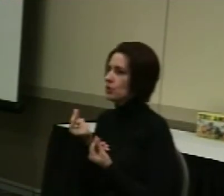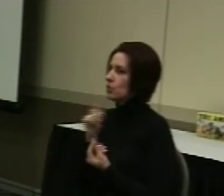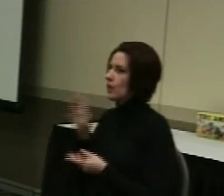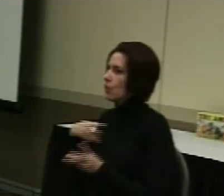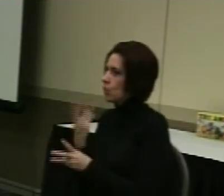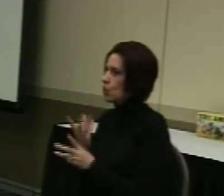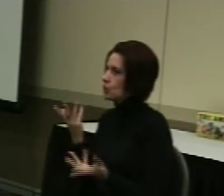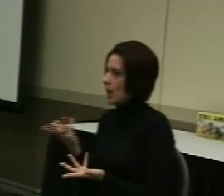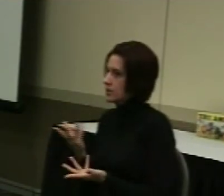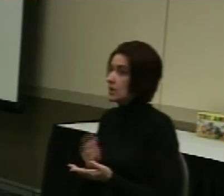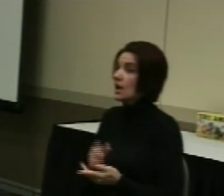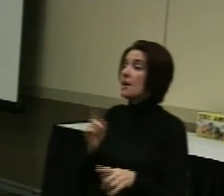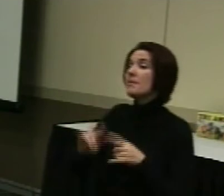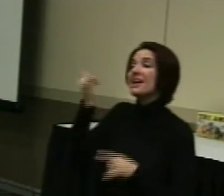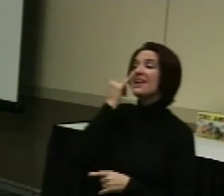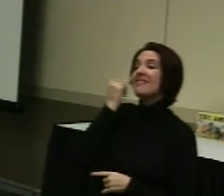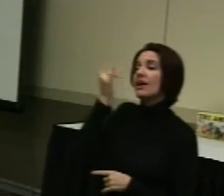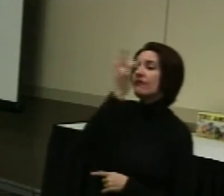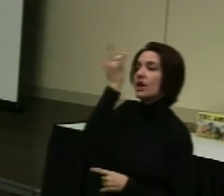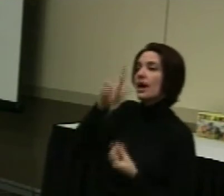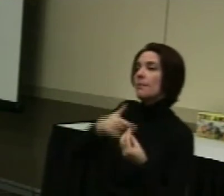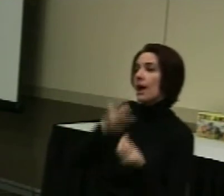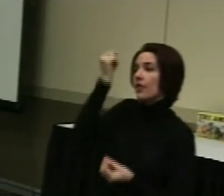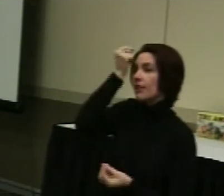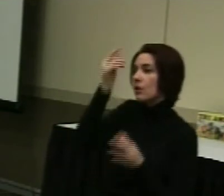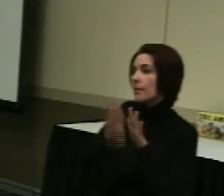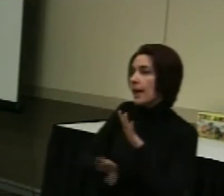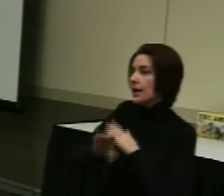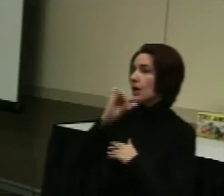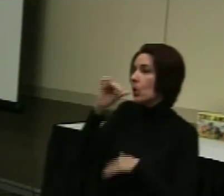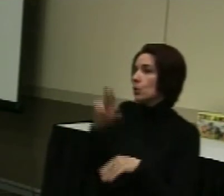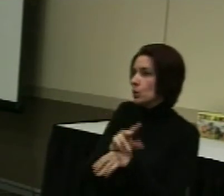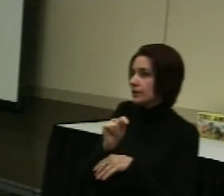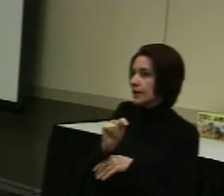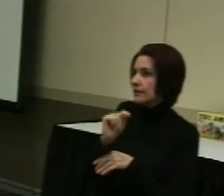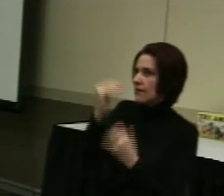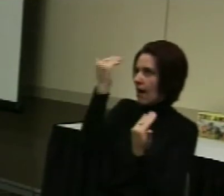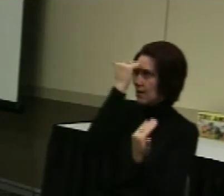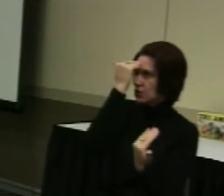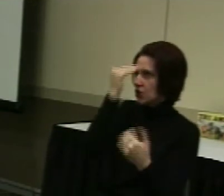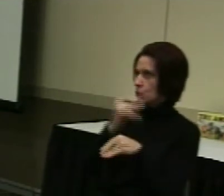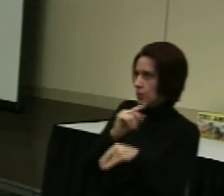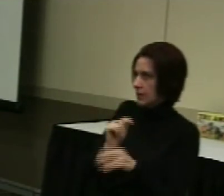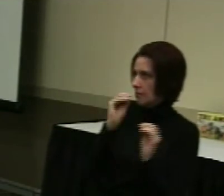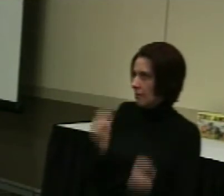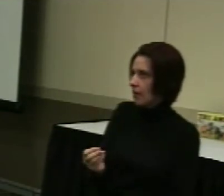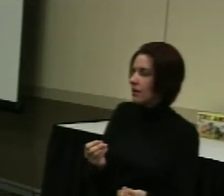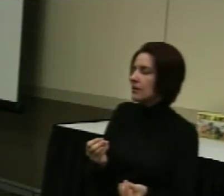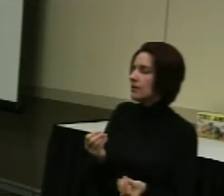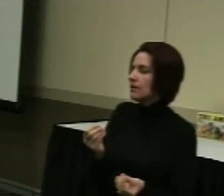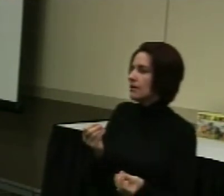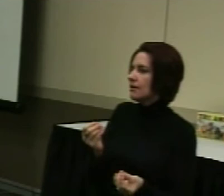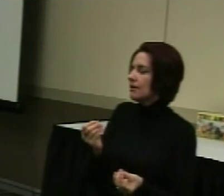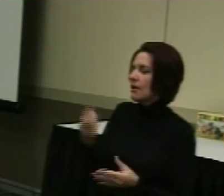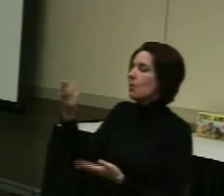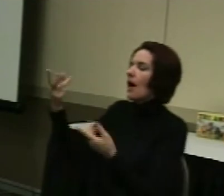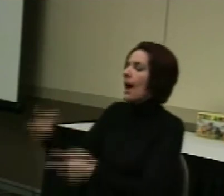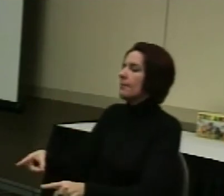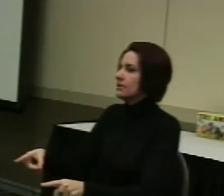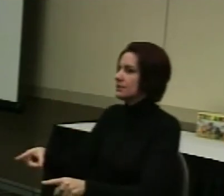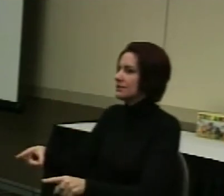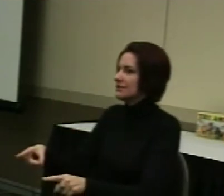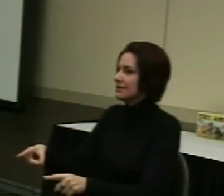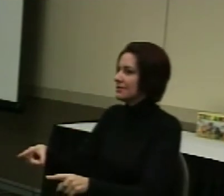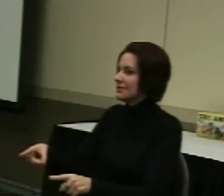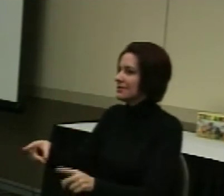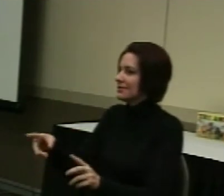if you forget about a theory base and don't use it consciously, you know, what kinds of things result. So that's the idea. Just